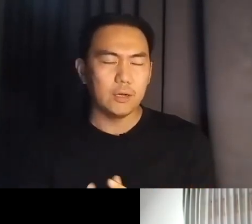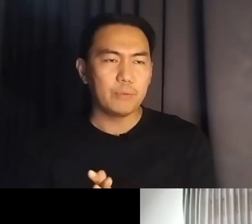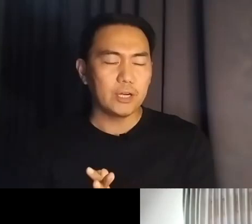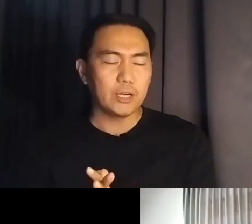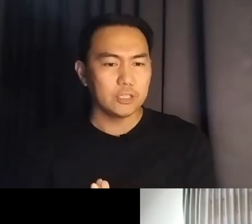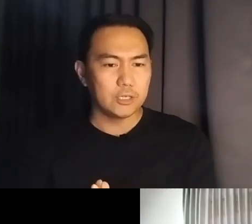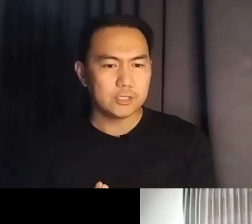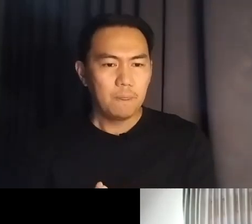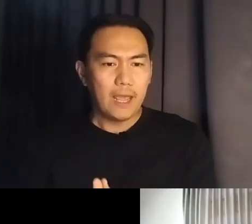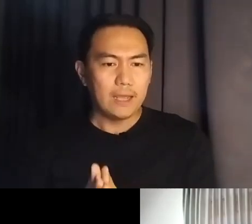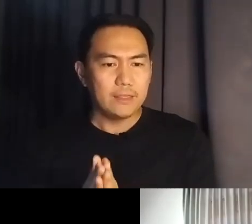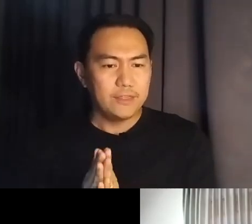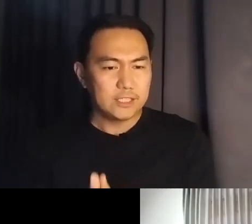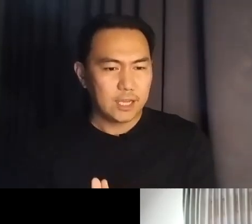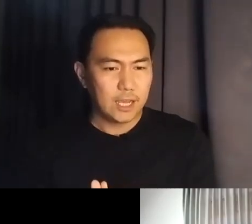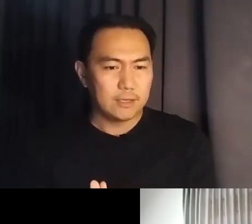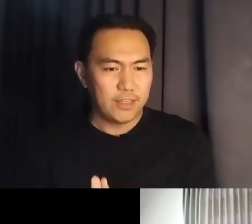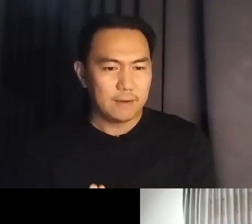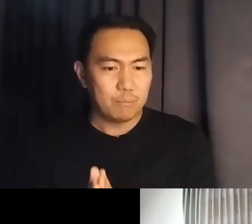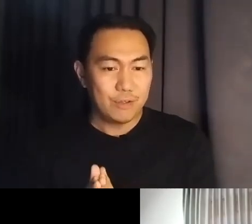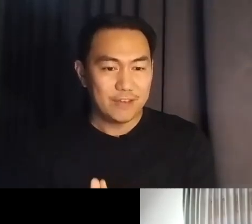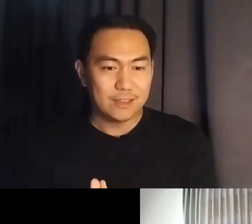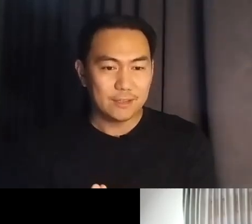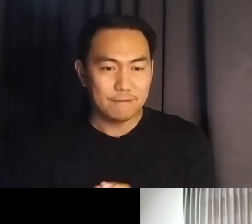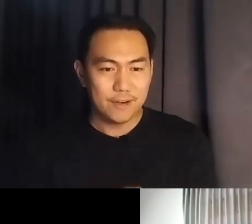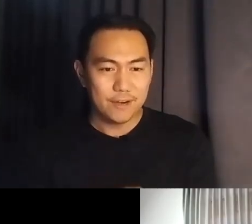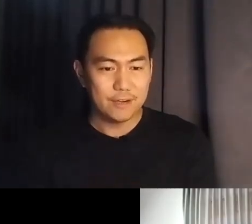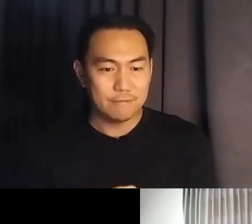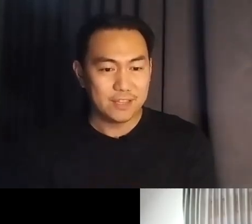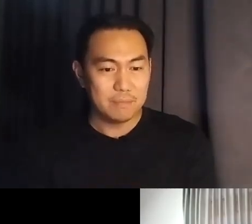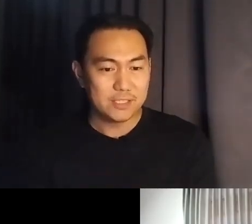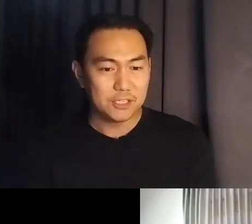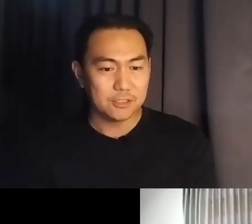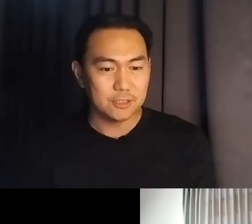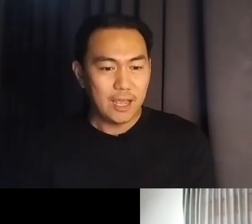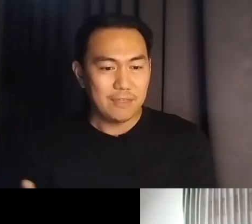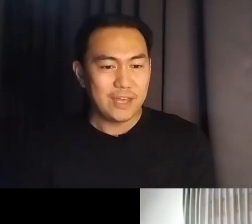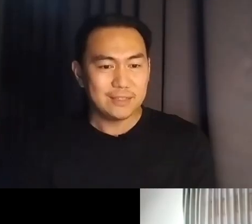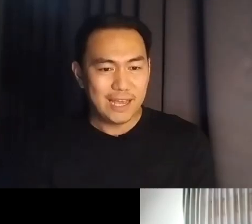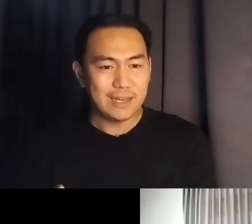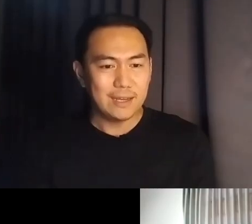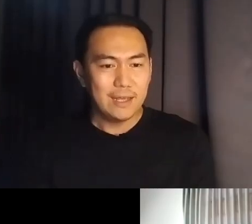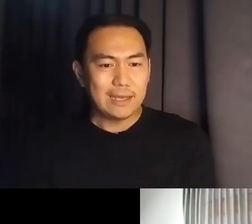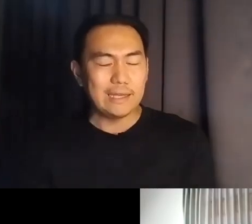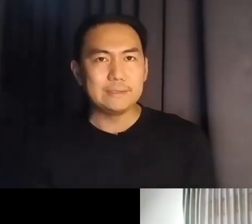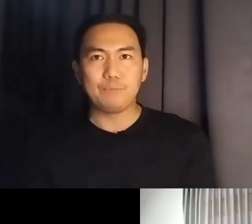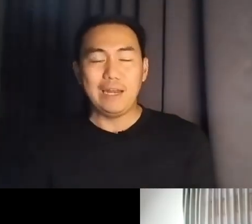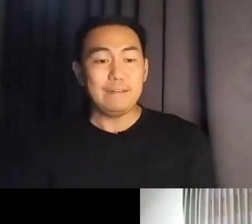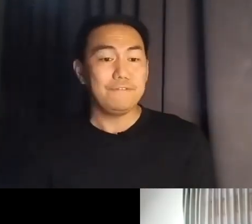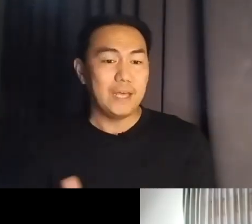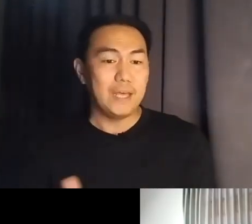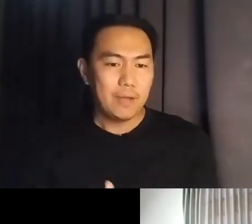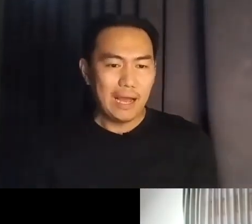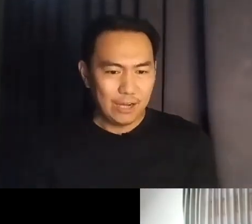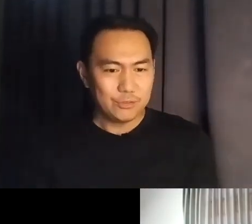work practitioners. And this can then prevent further victimization. And that then can